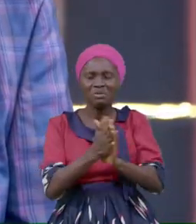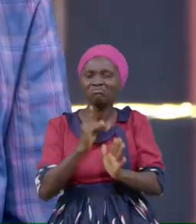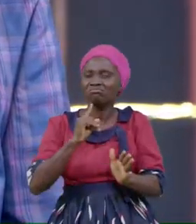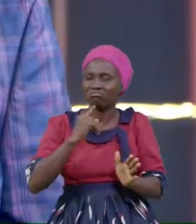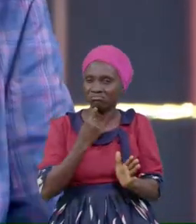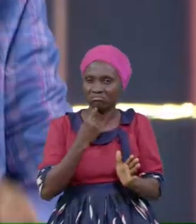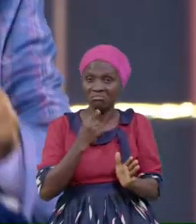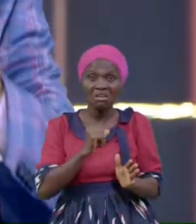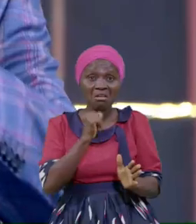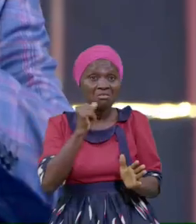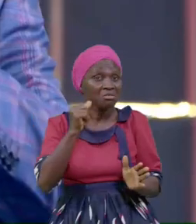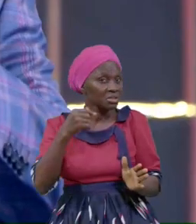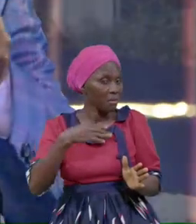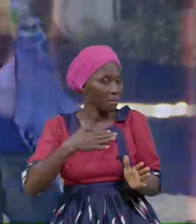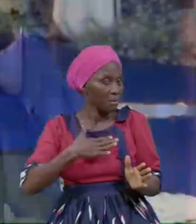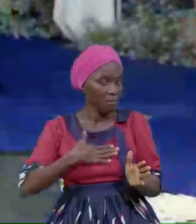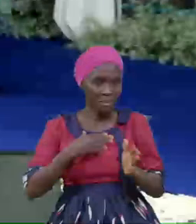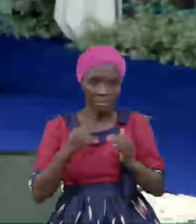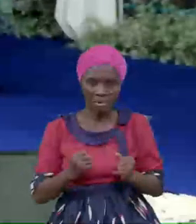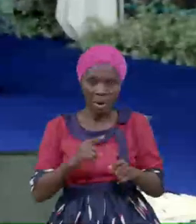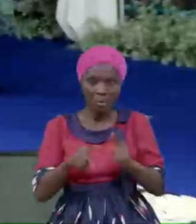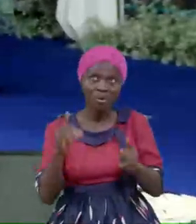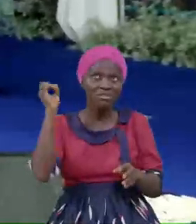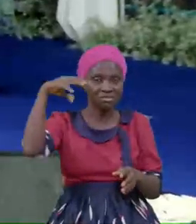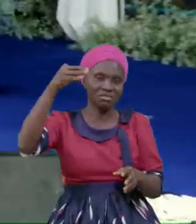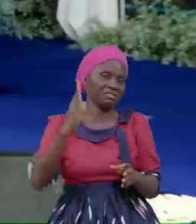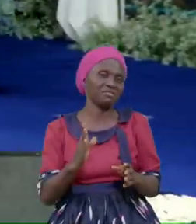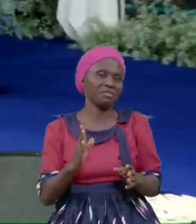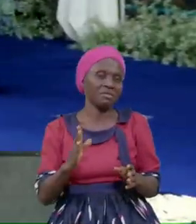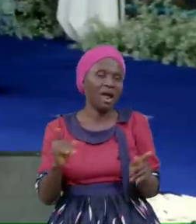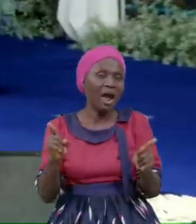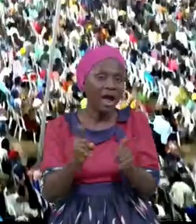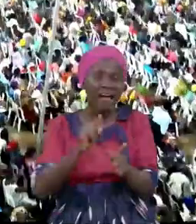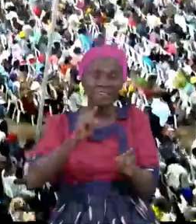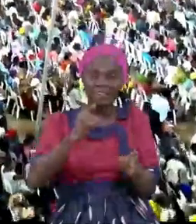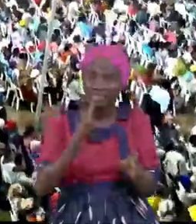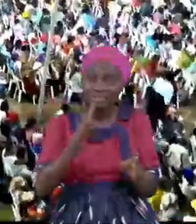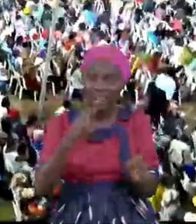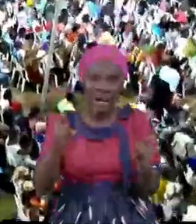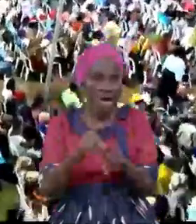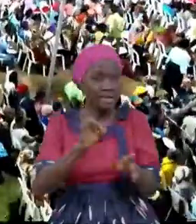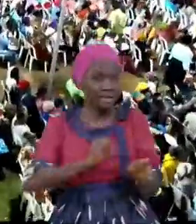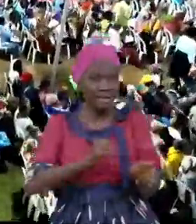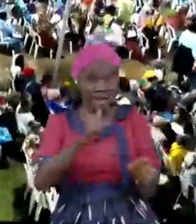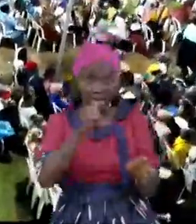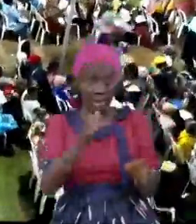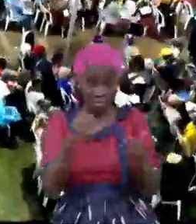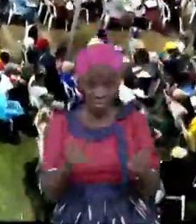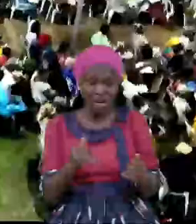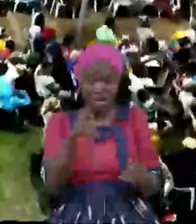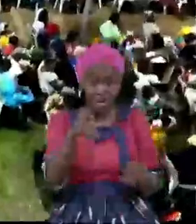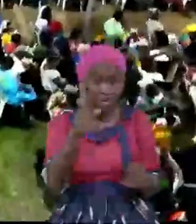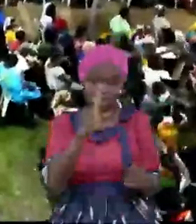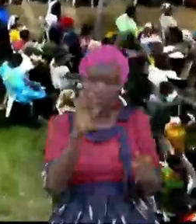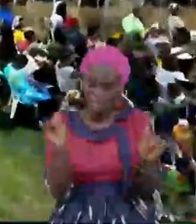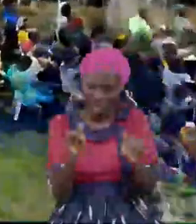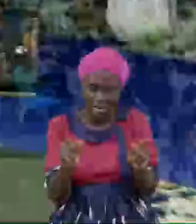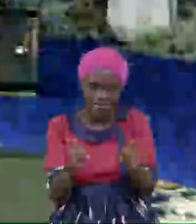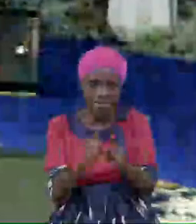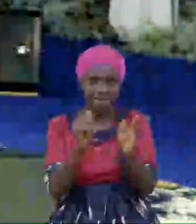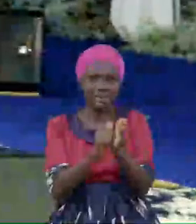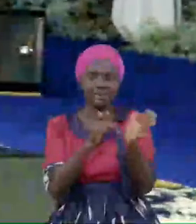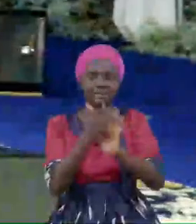As zealous as I am, you are going to be as zealous as that. In fact, since